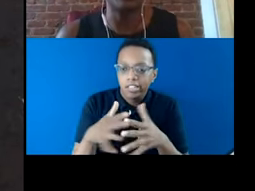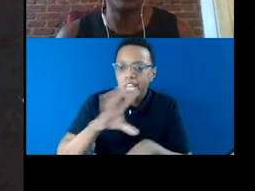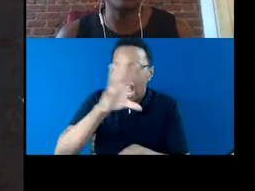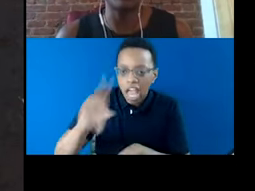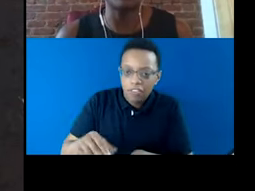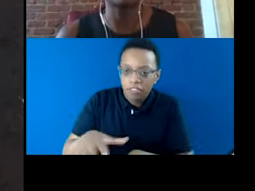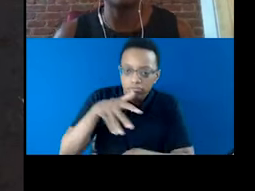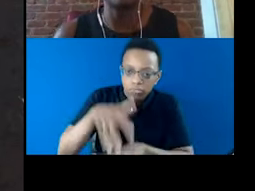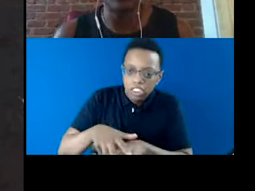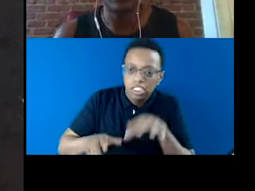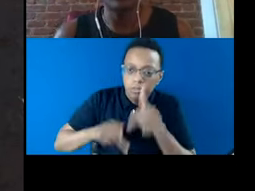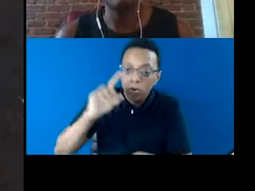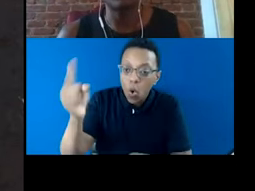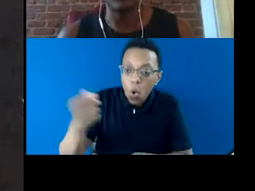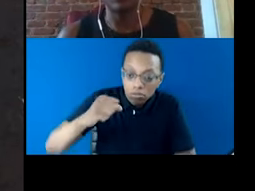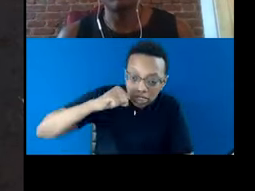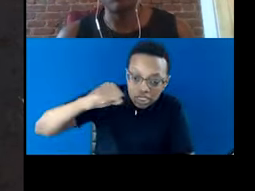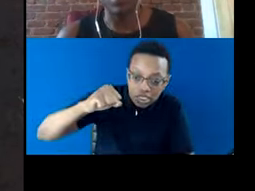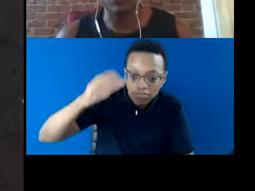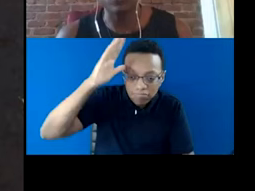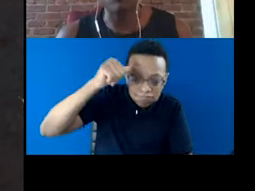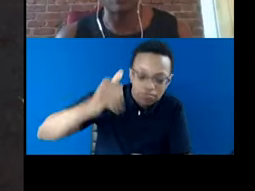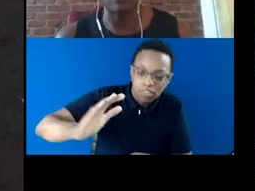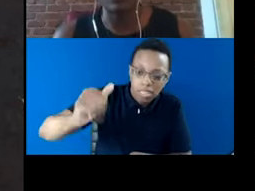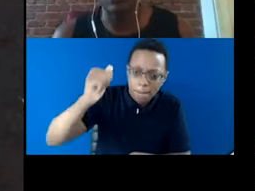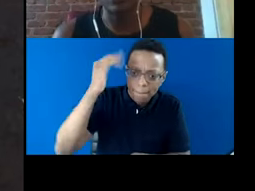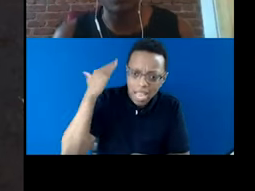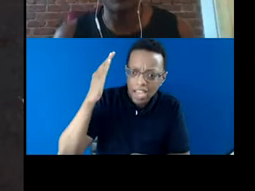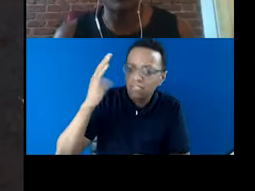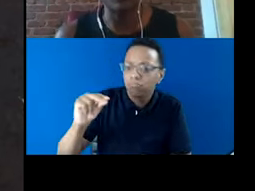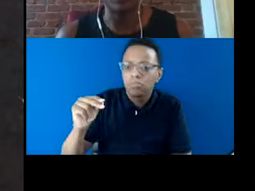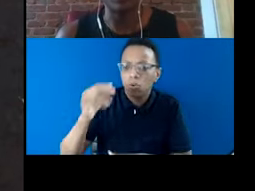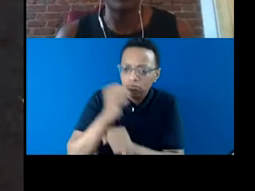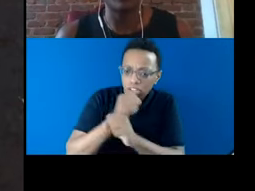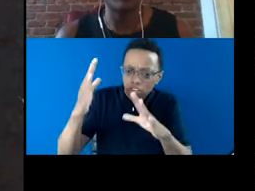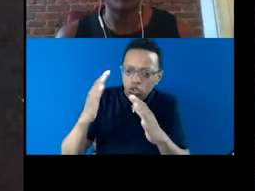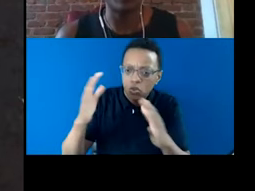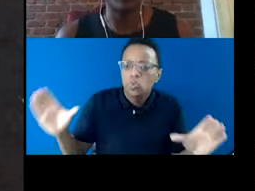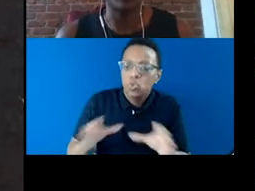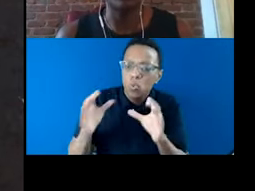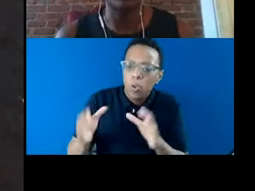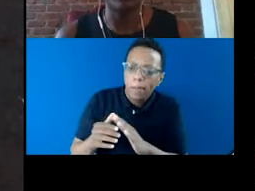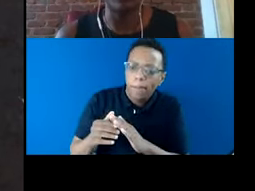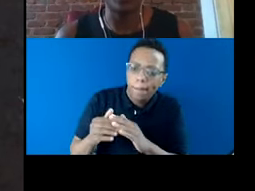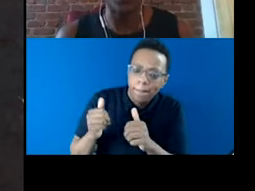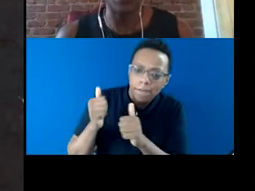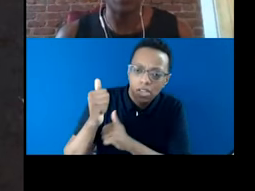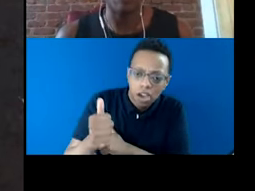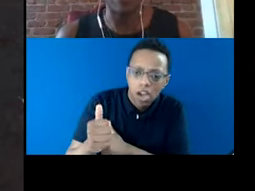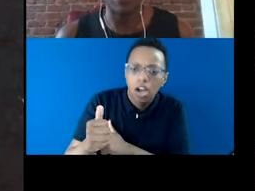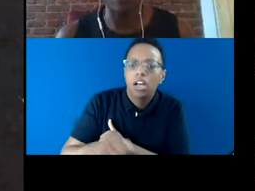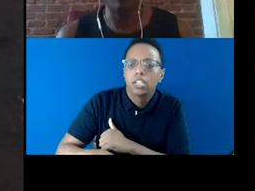and the present. So we want to also envision ways of being and doing beyond what I'm calling, and what lots of people are calling, the colonial